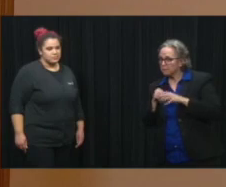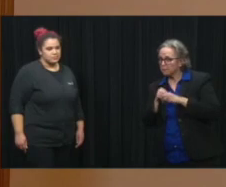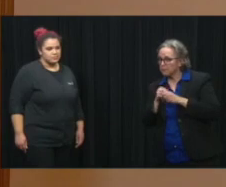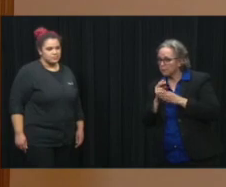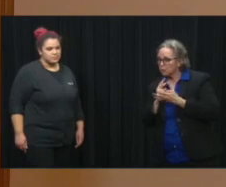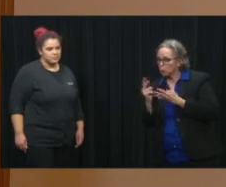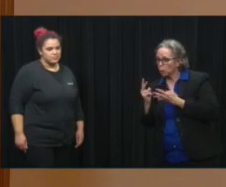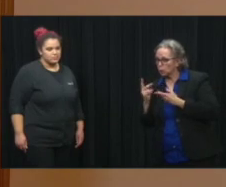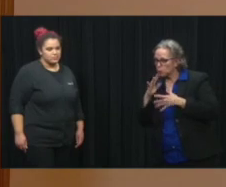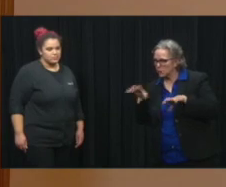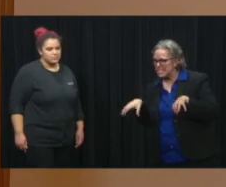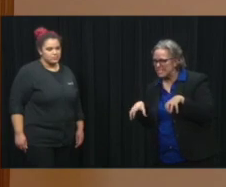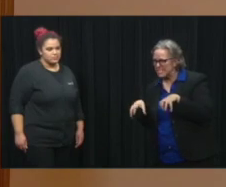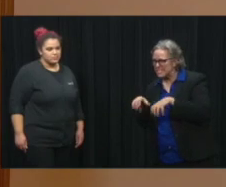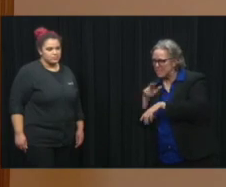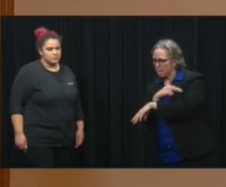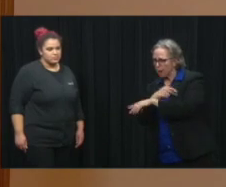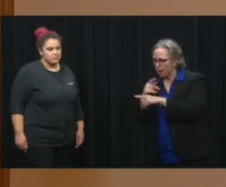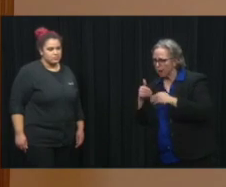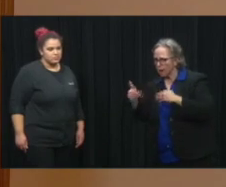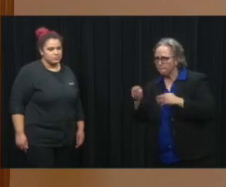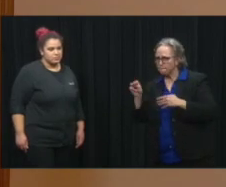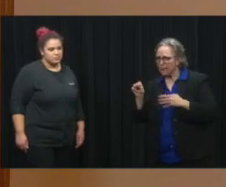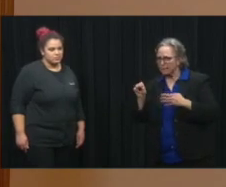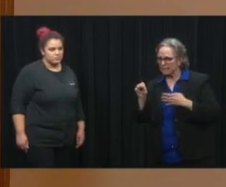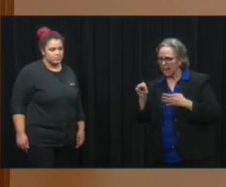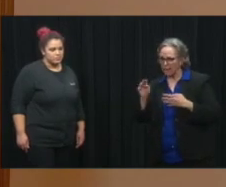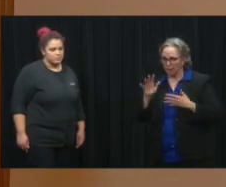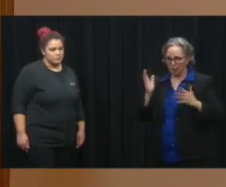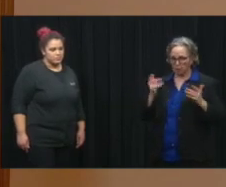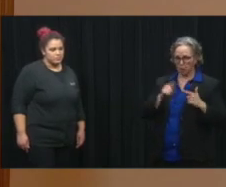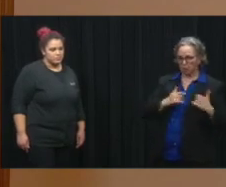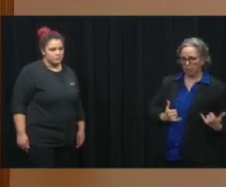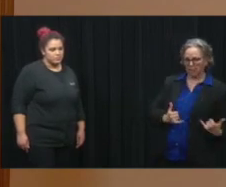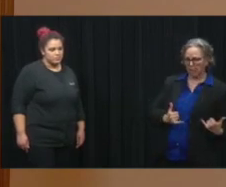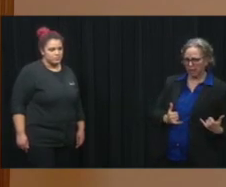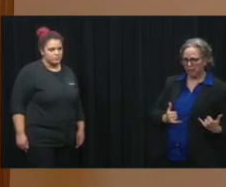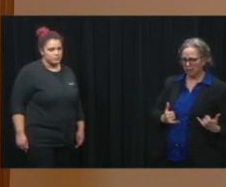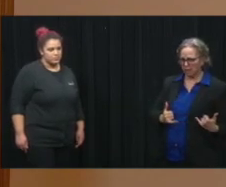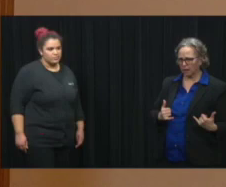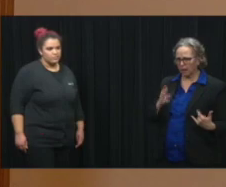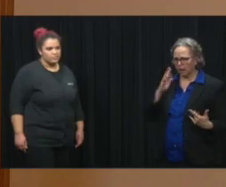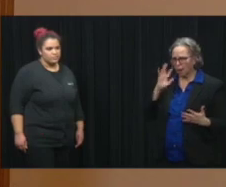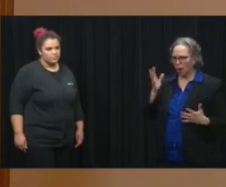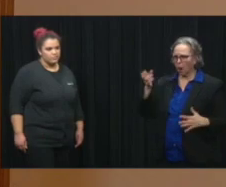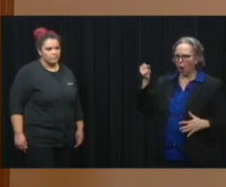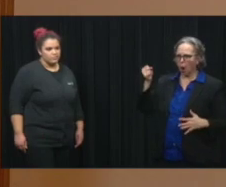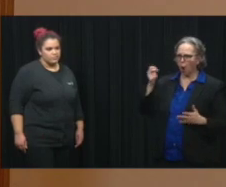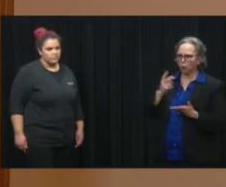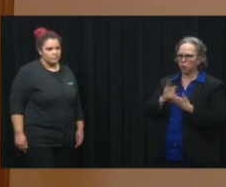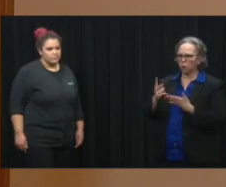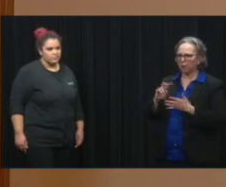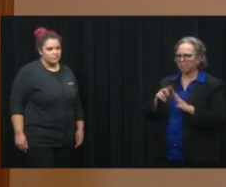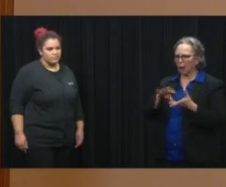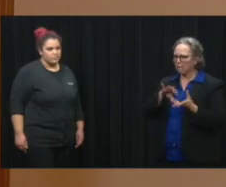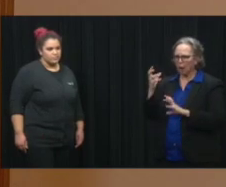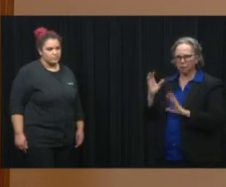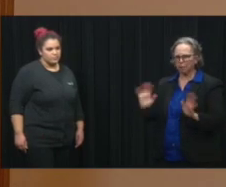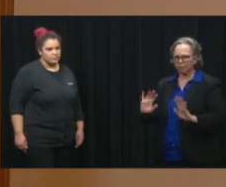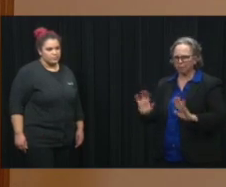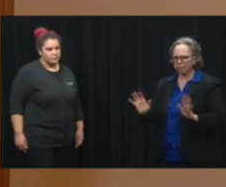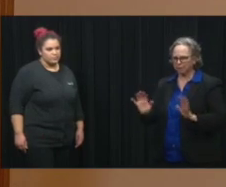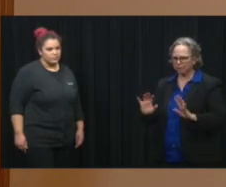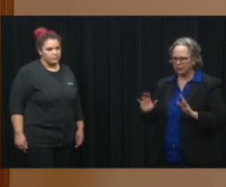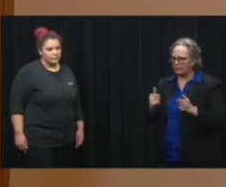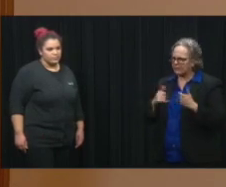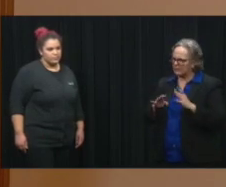situation than today is, and that goes on and on. So it's not like we go on hold for 2 weeks and then we're in a bad situation. It's ramping up.